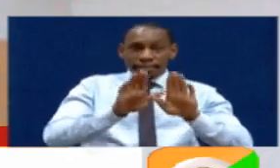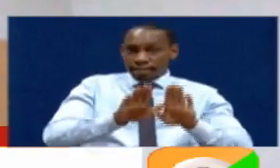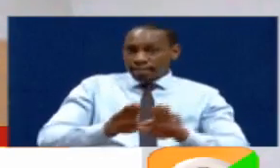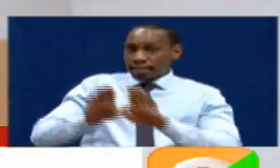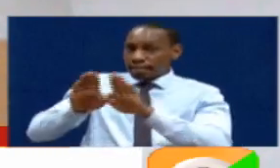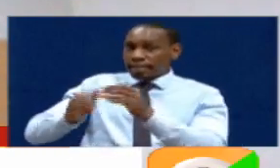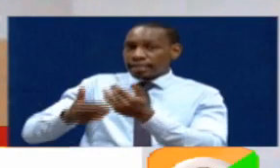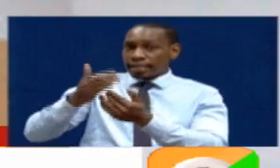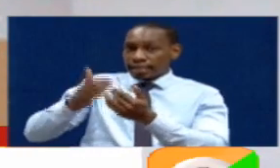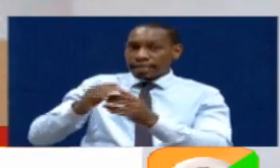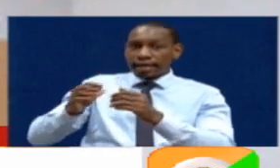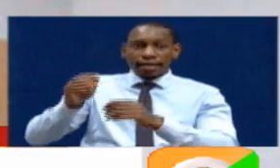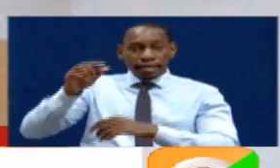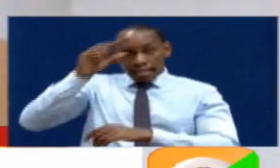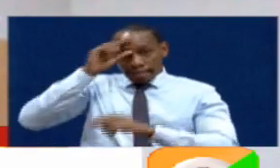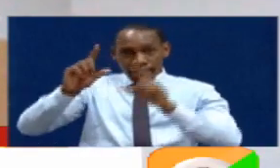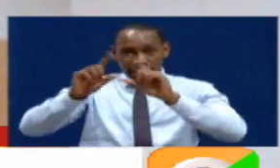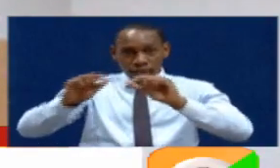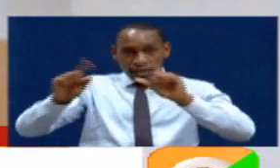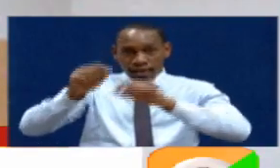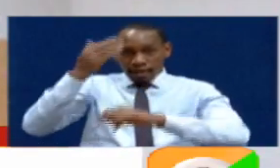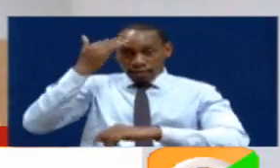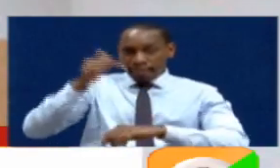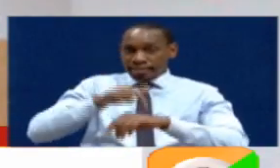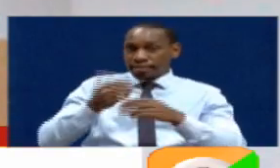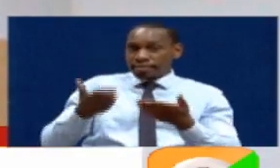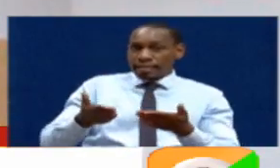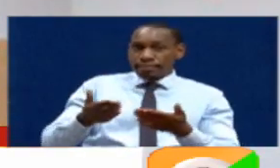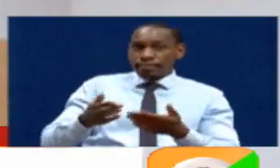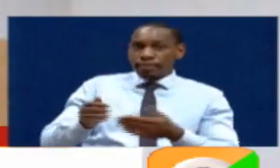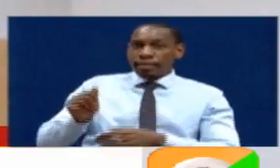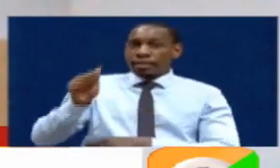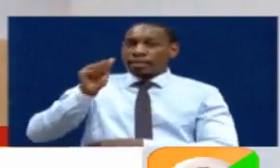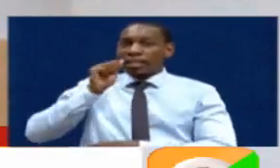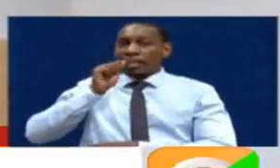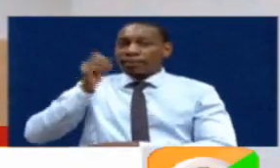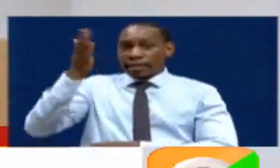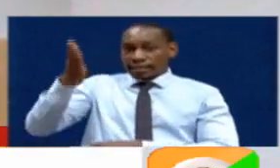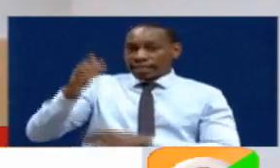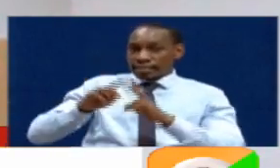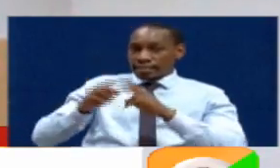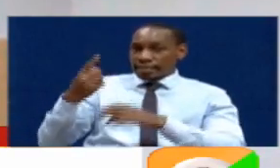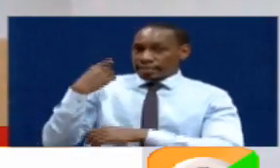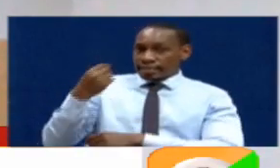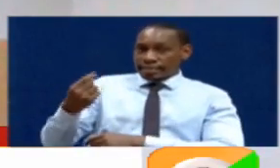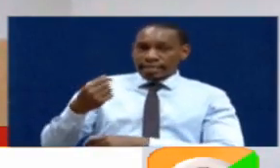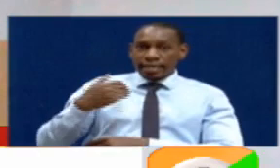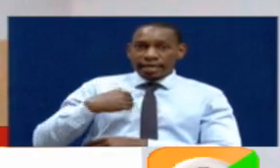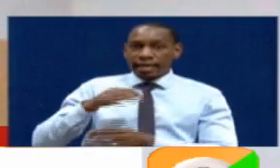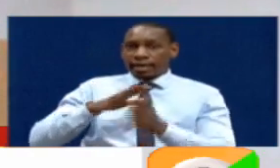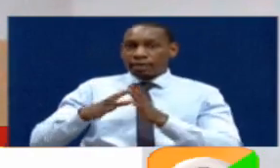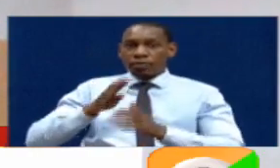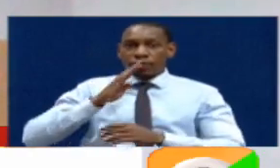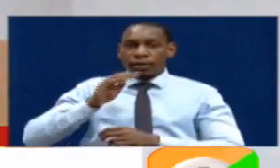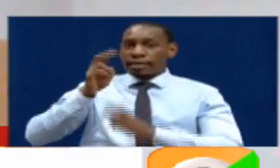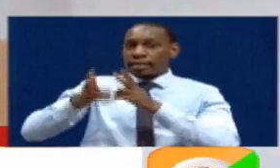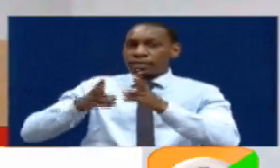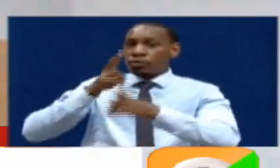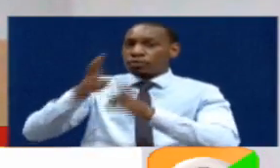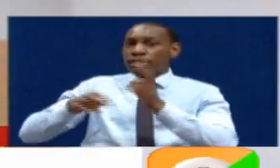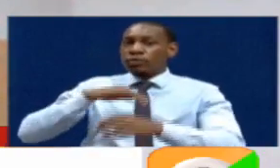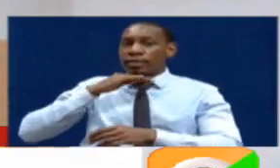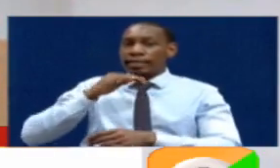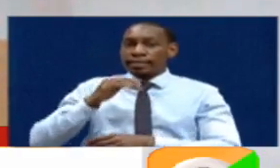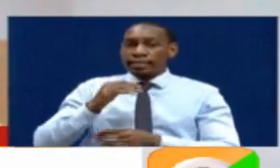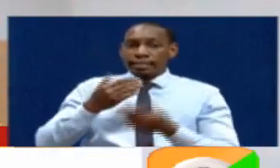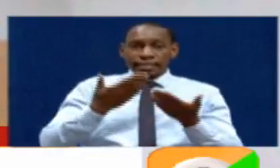of what the government is saying. Because right now in the UK, from yesterday, we had about 422 deaths. Mm-hmm. Now